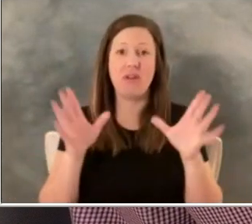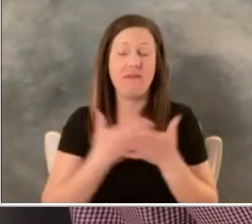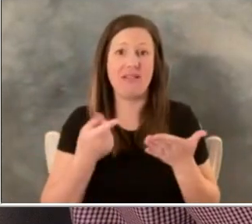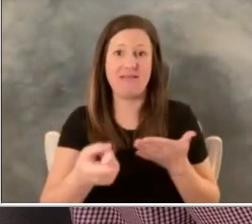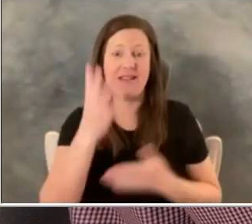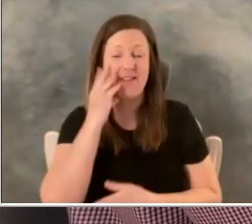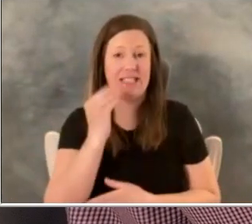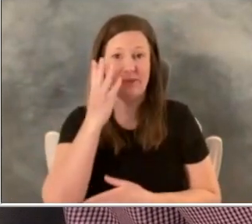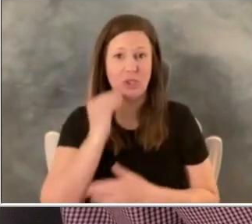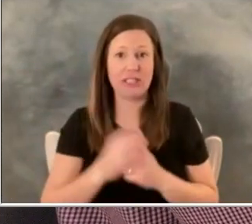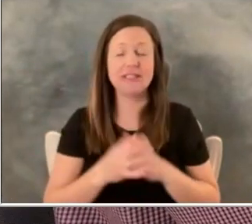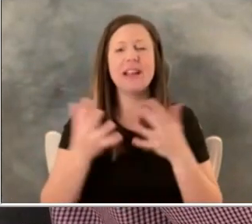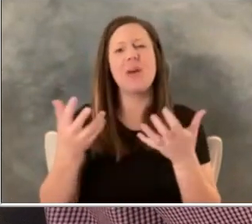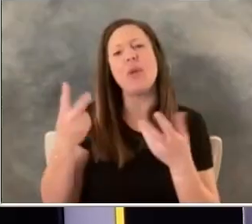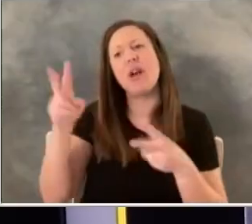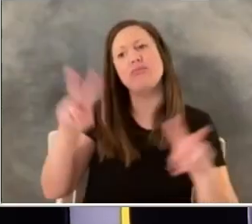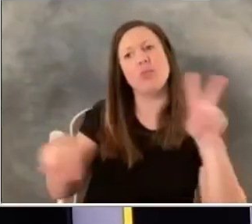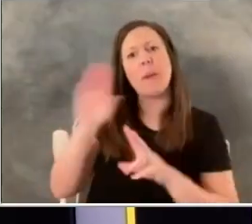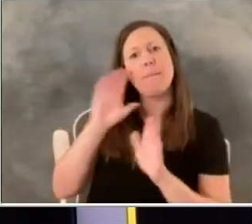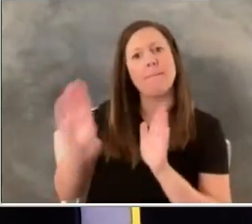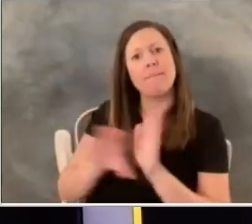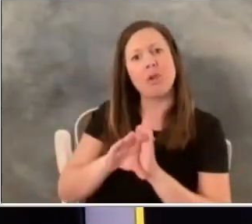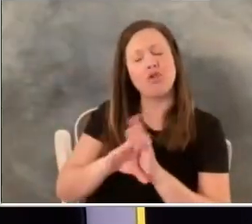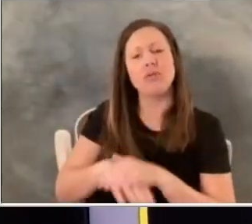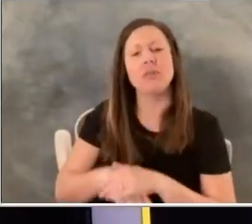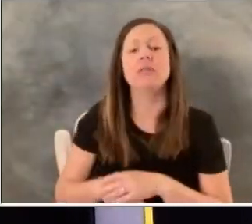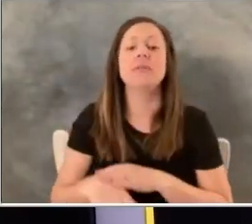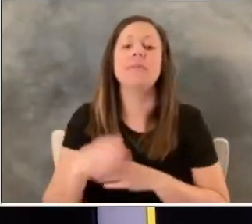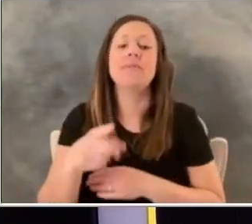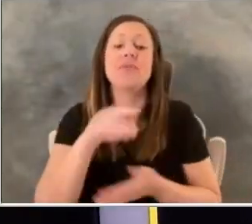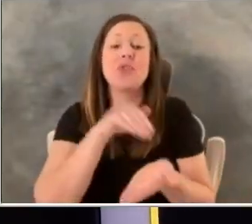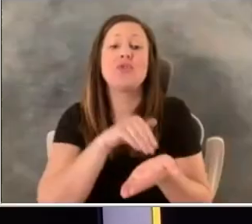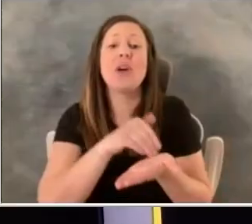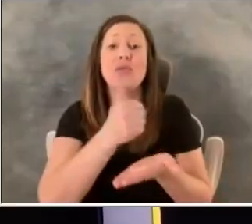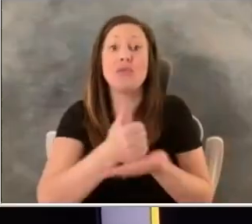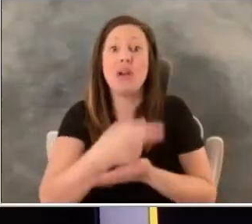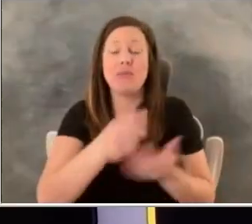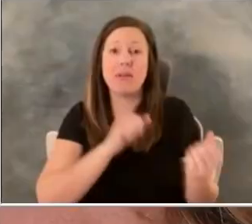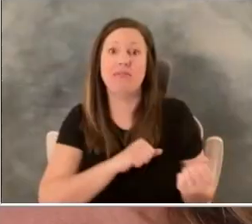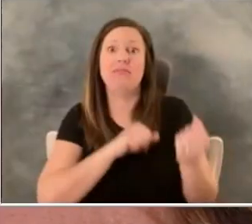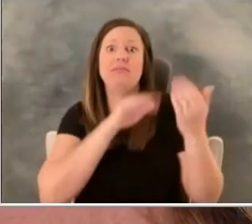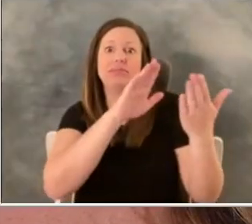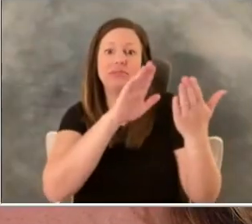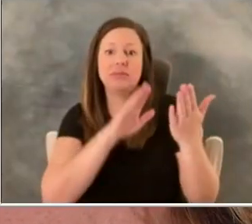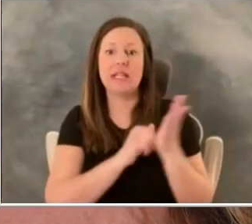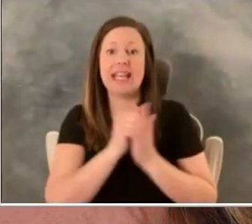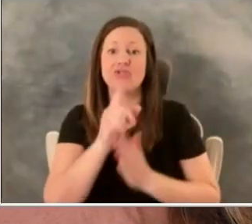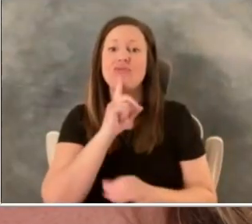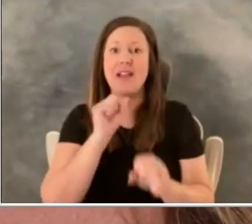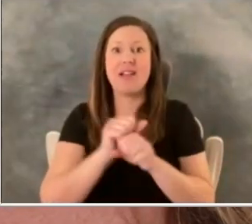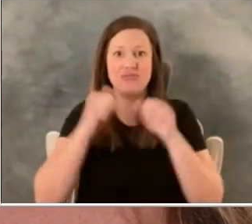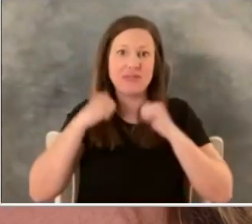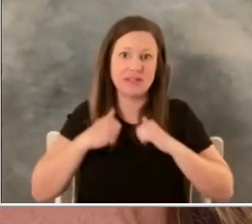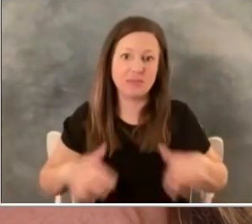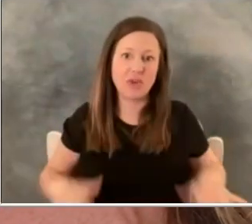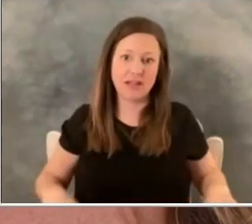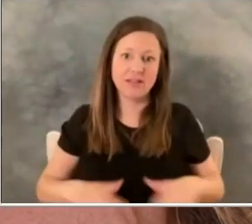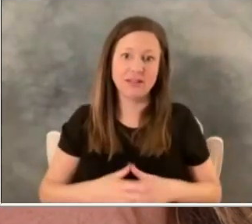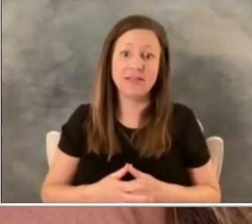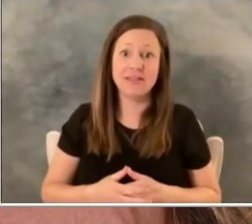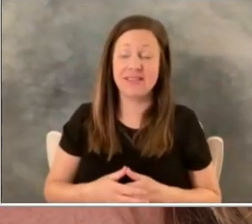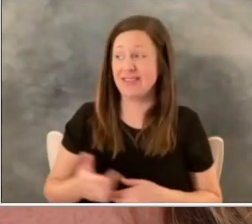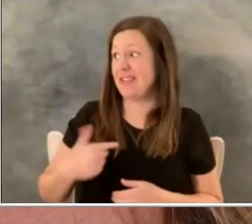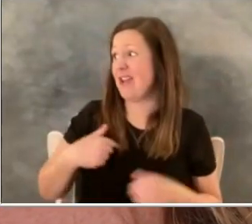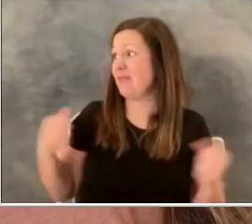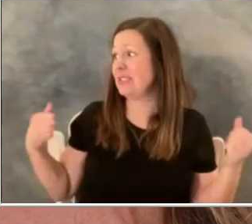scans here. Dr. Corum helped Yuri face his cancer, which had metastasized. During that time, I was very scared. I didn't want